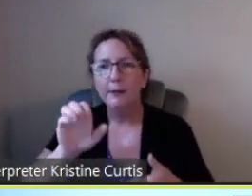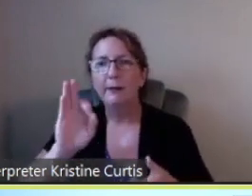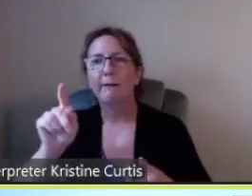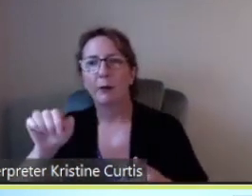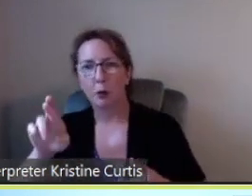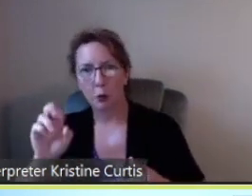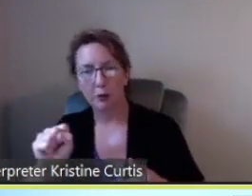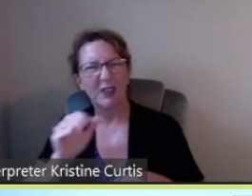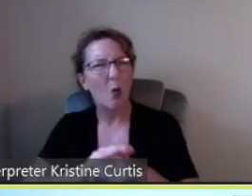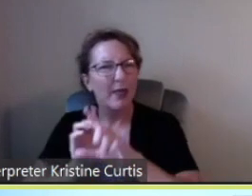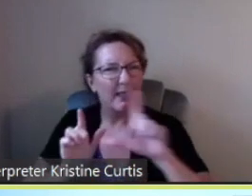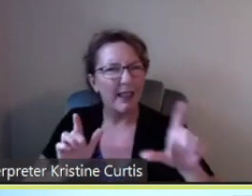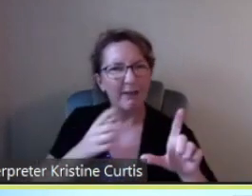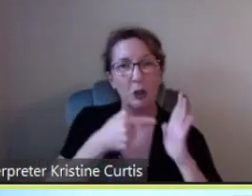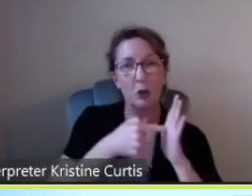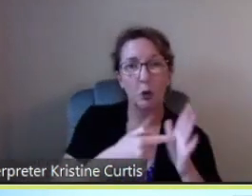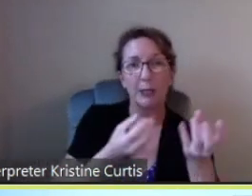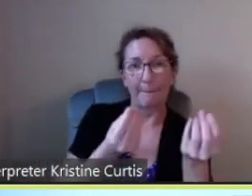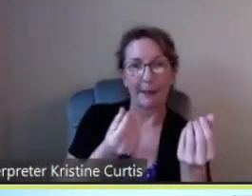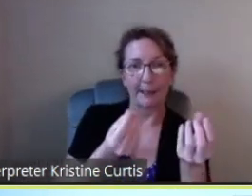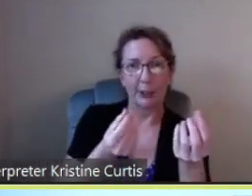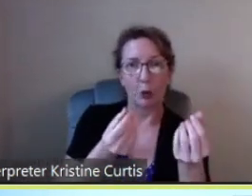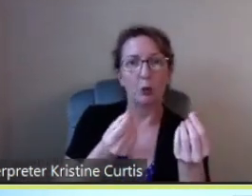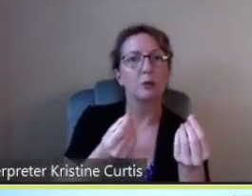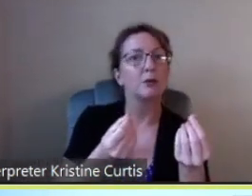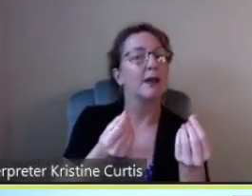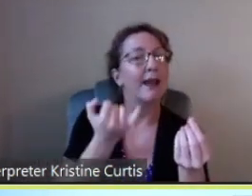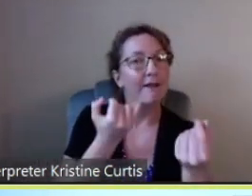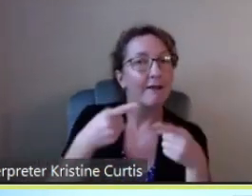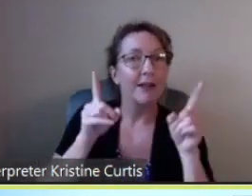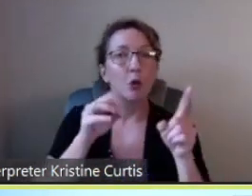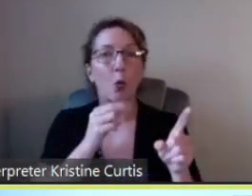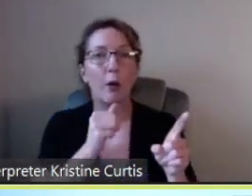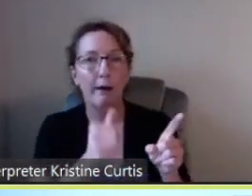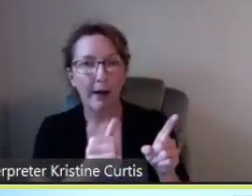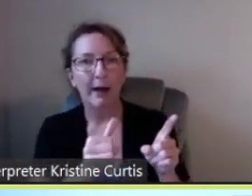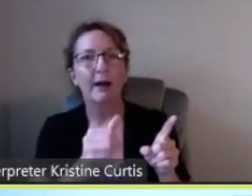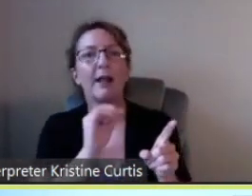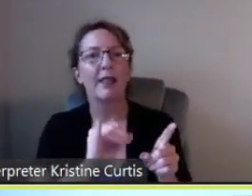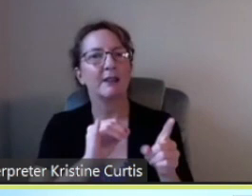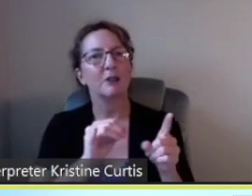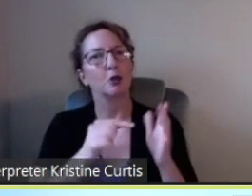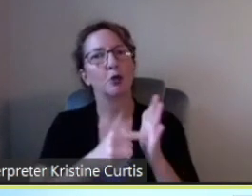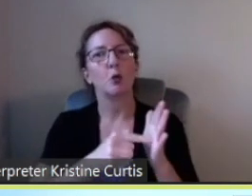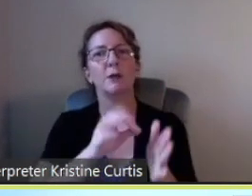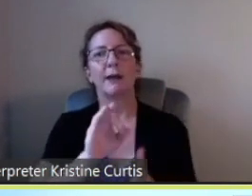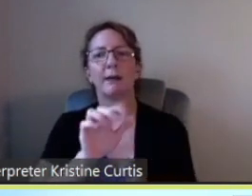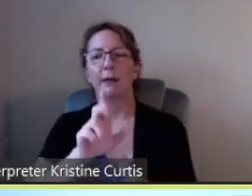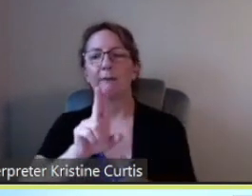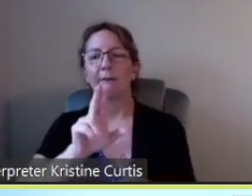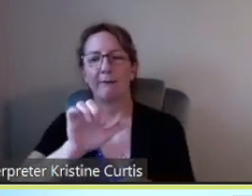it shows the material's filtration efficiency as a function of the fluid resistance. In general,